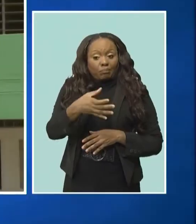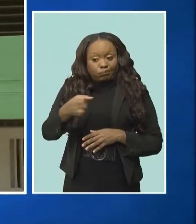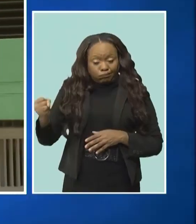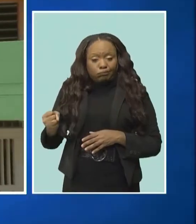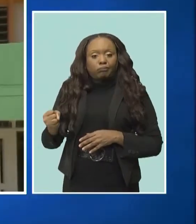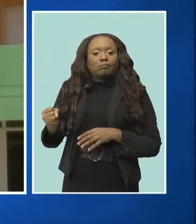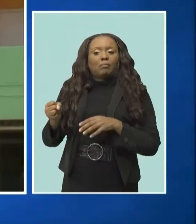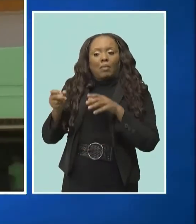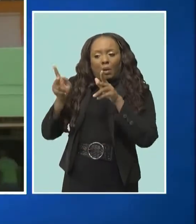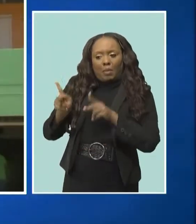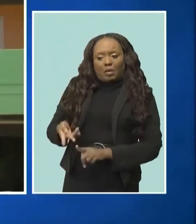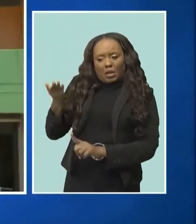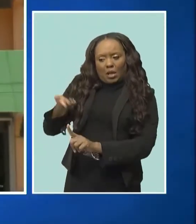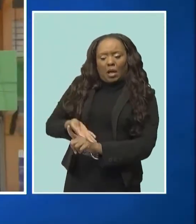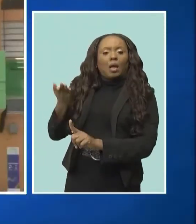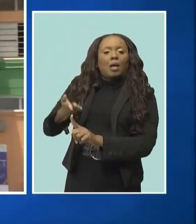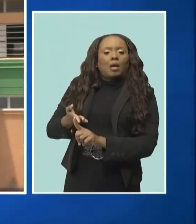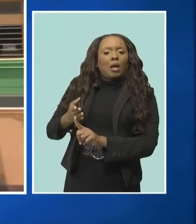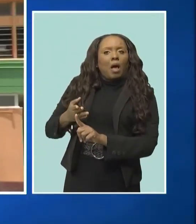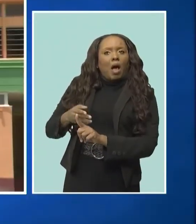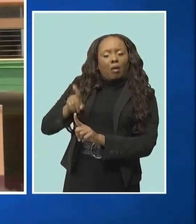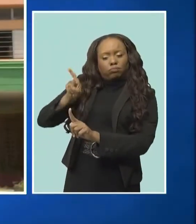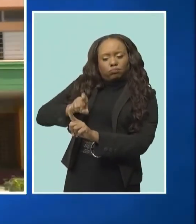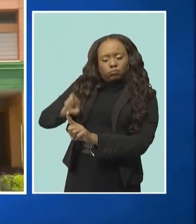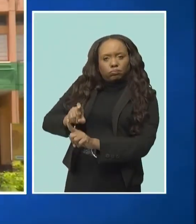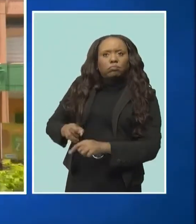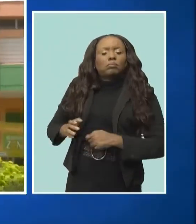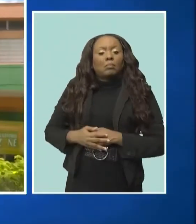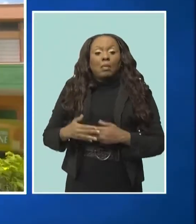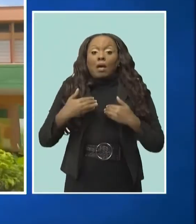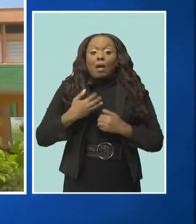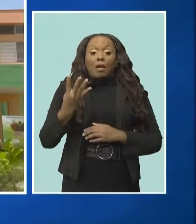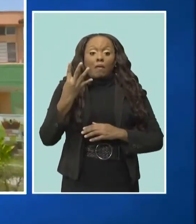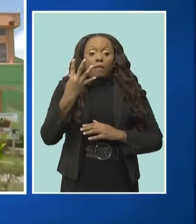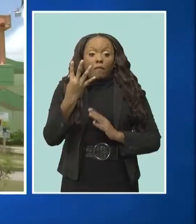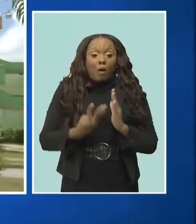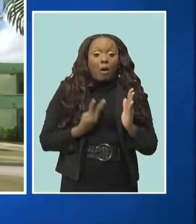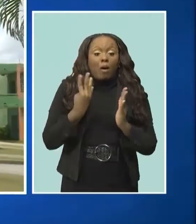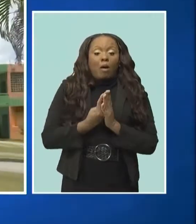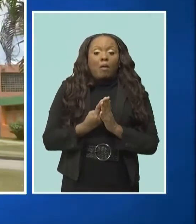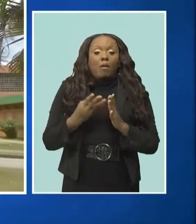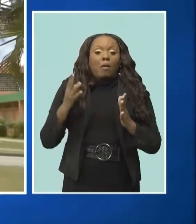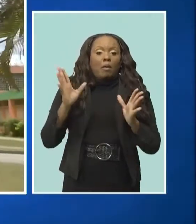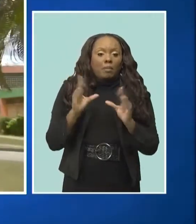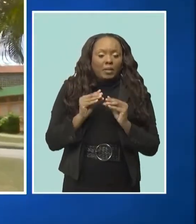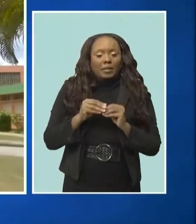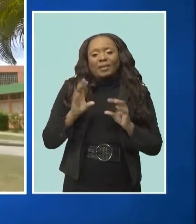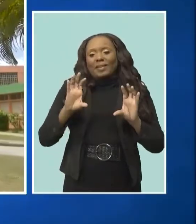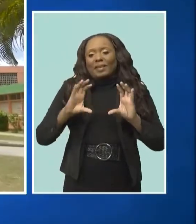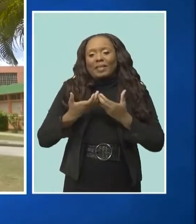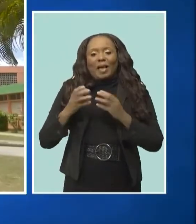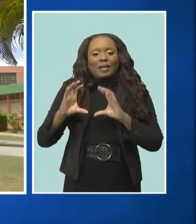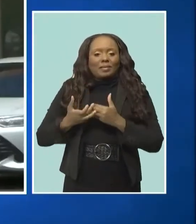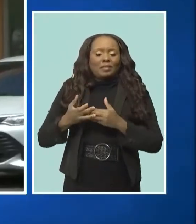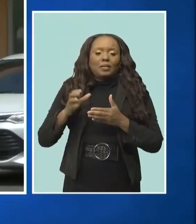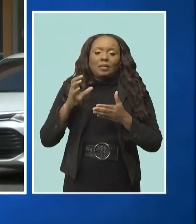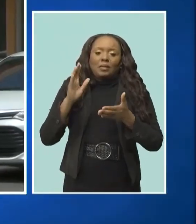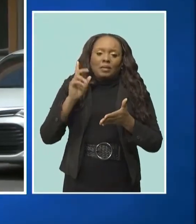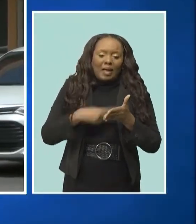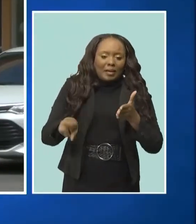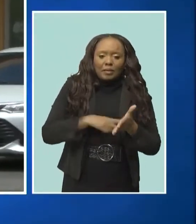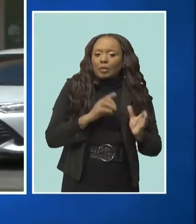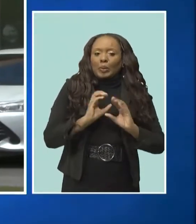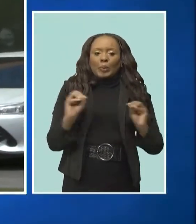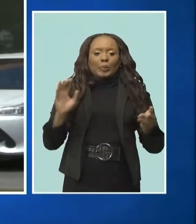an approximately 4-hour-long meeting, which prompted the cancellation of classes at the school. Several officers of the Barbados